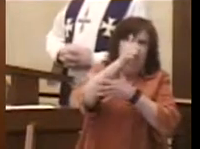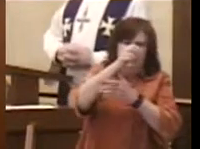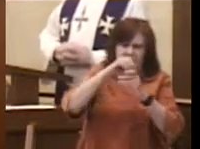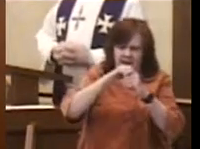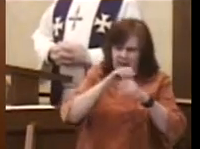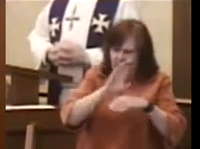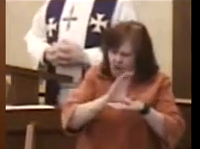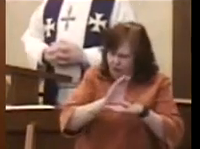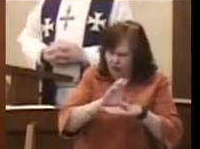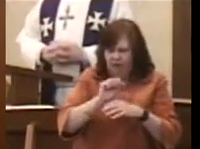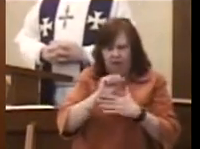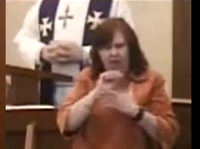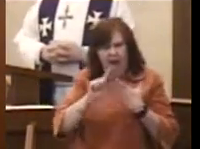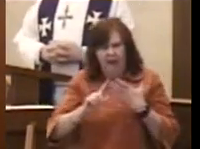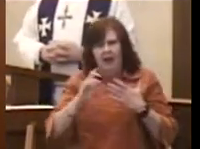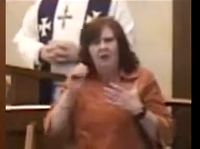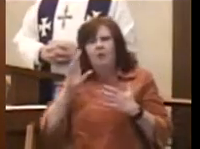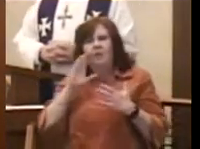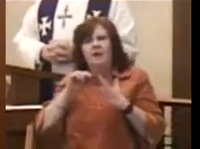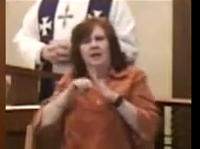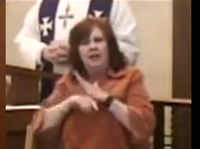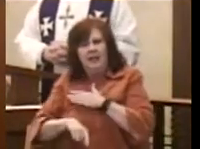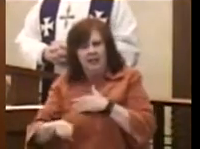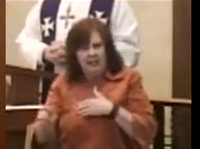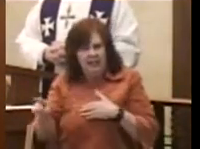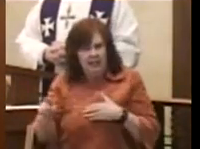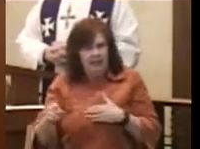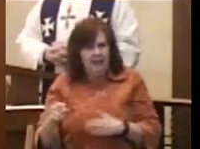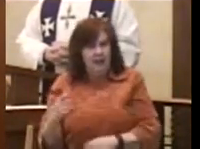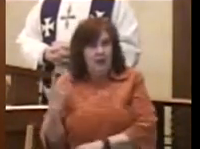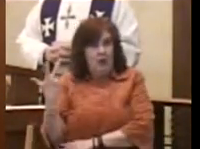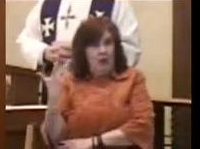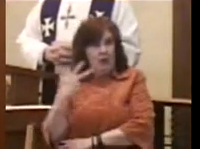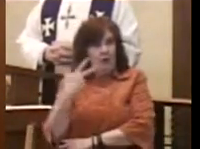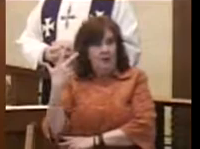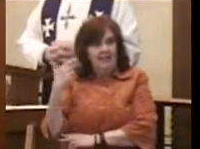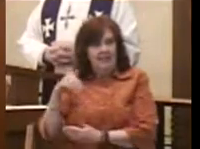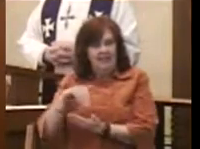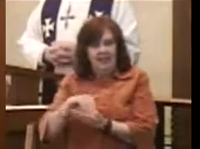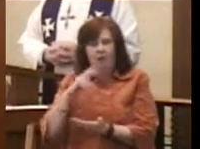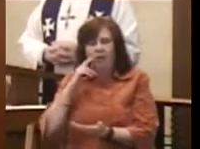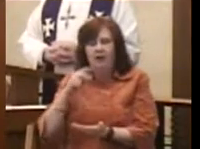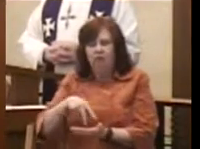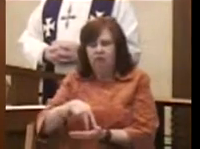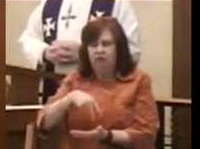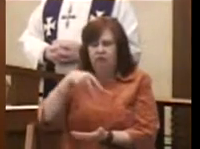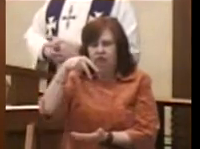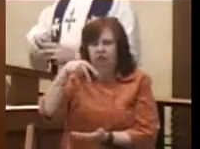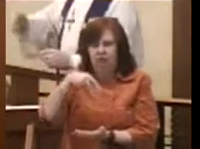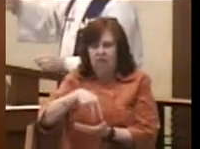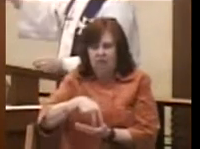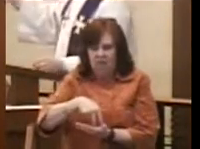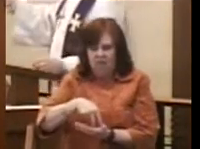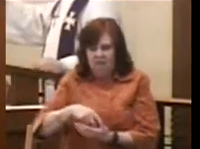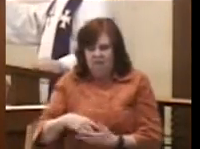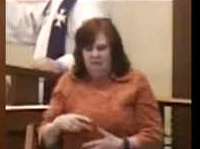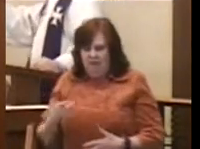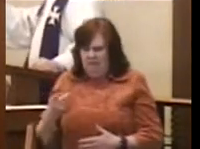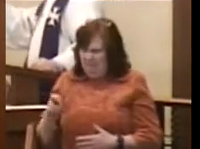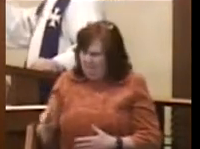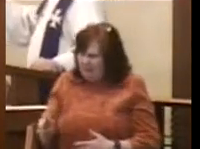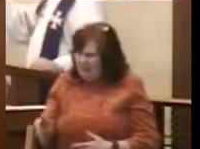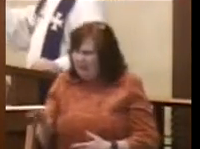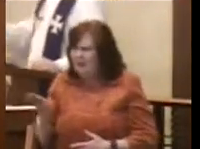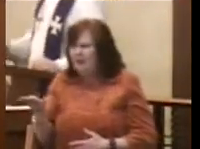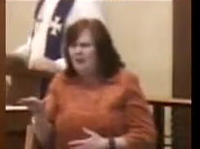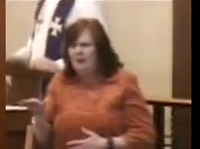scribes, and be killed, and after 3 days rise again. And Peter took him aside and